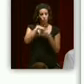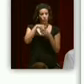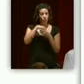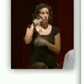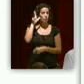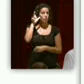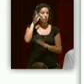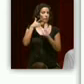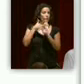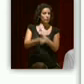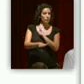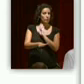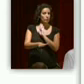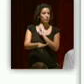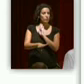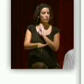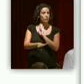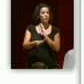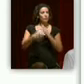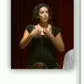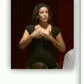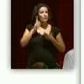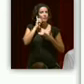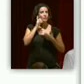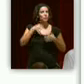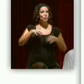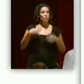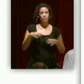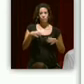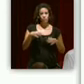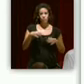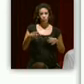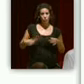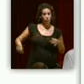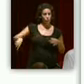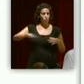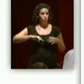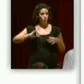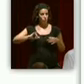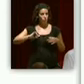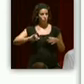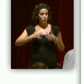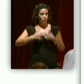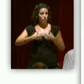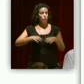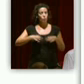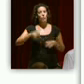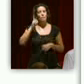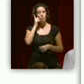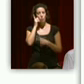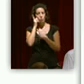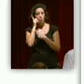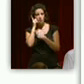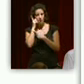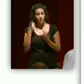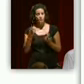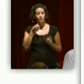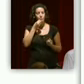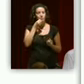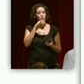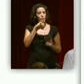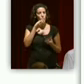project is taking all these things closer to devices that everyone has,